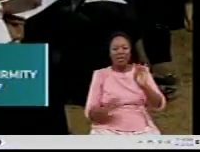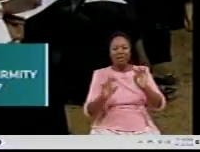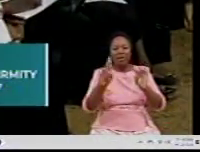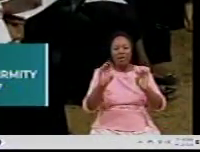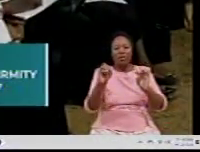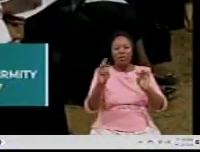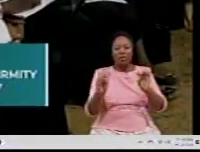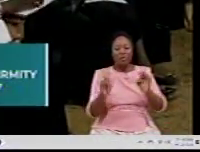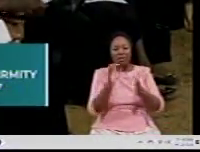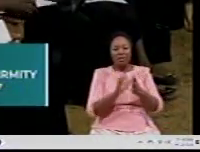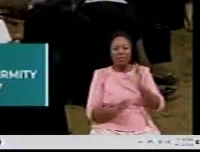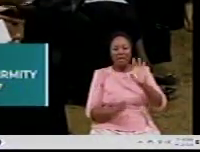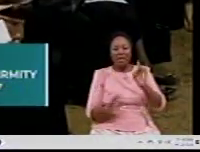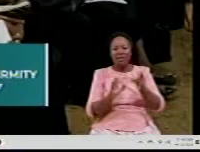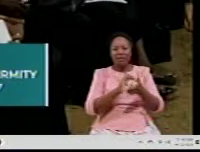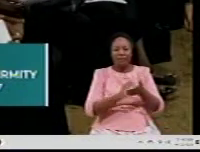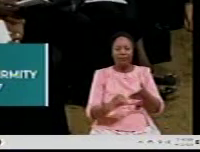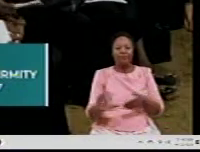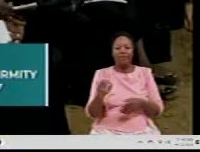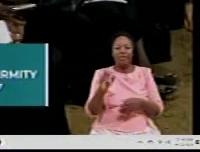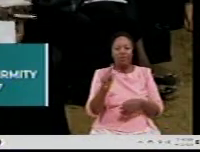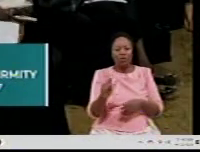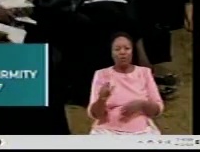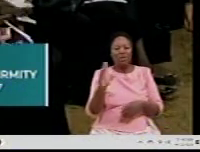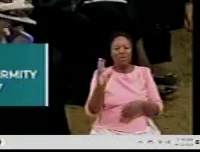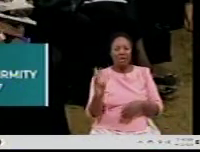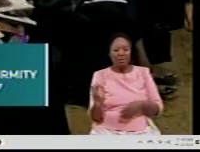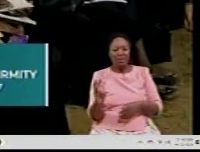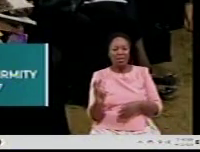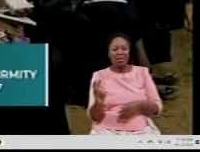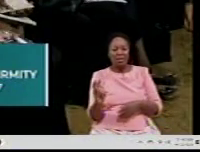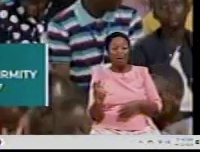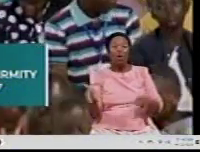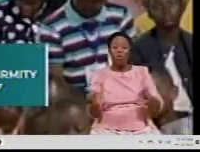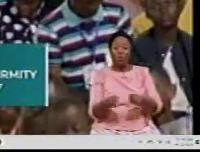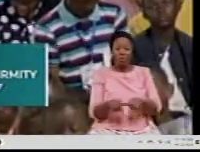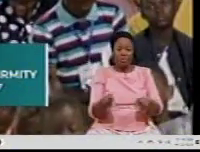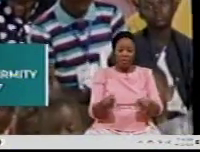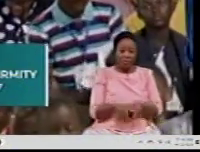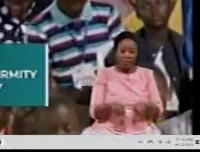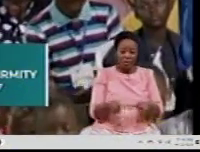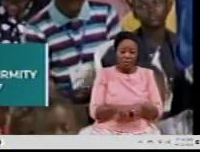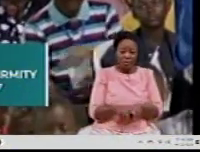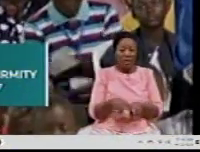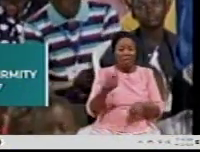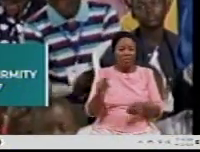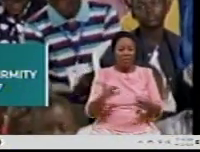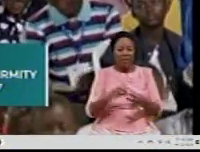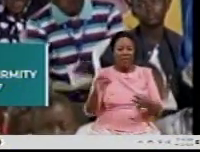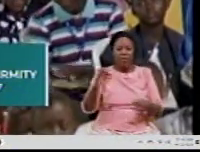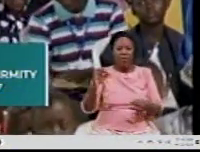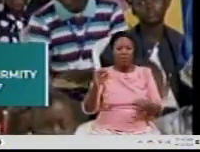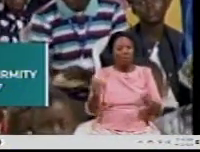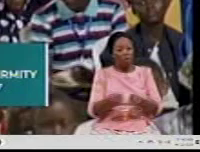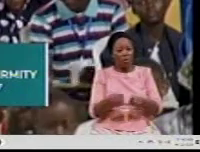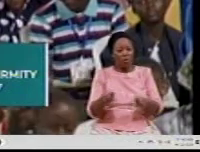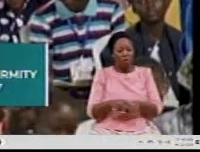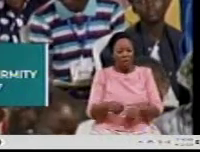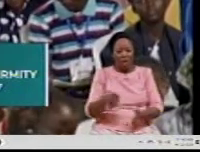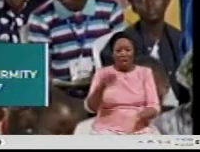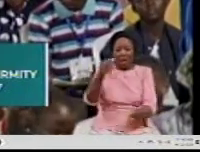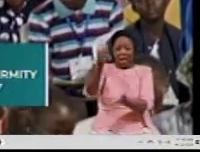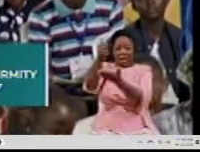at verse 26. Likewise, the Spirit also